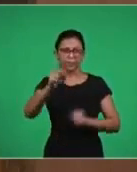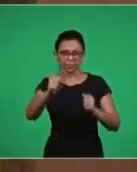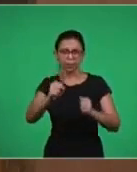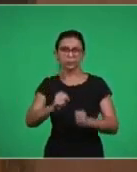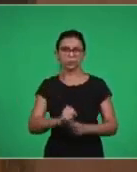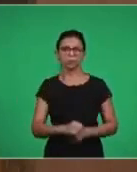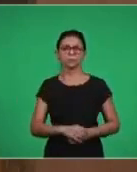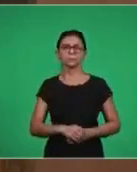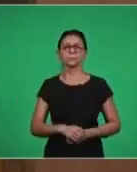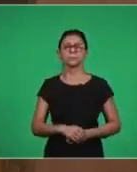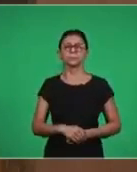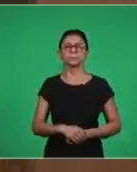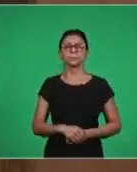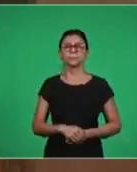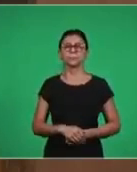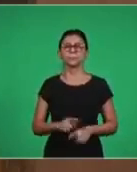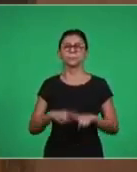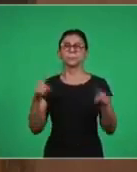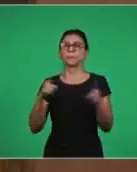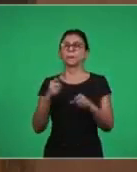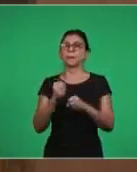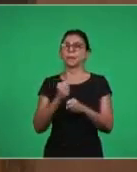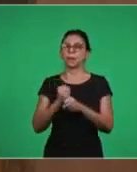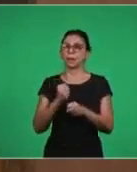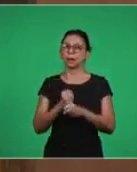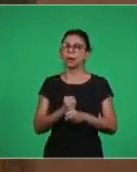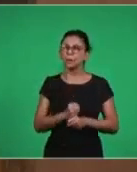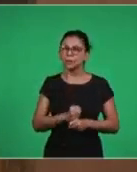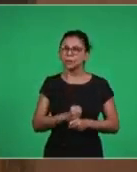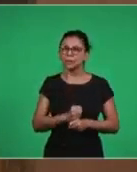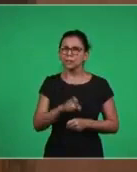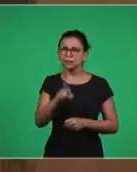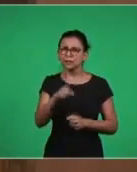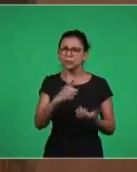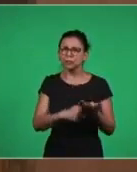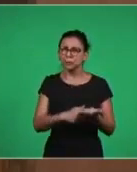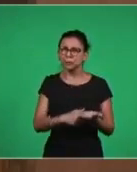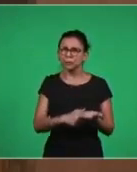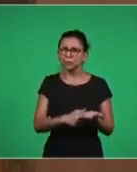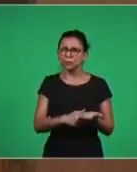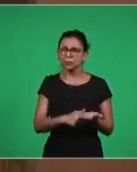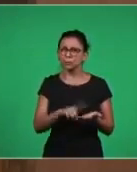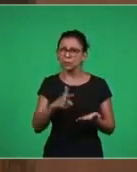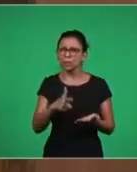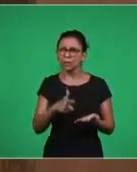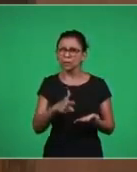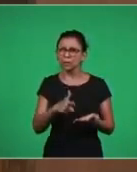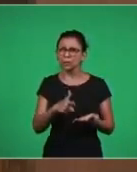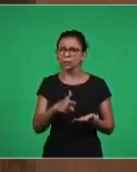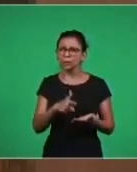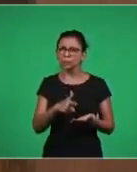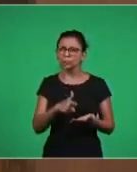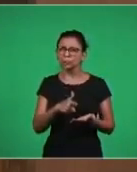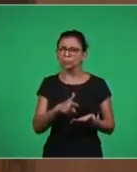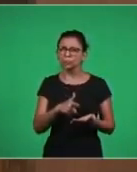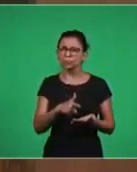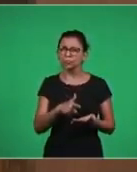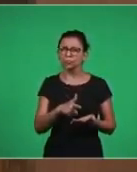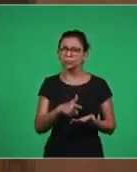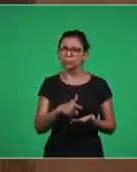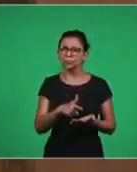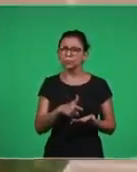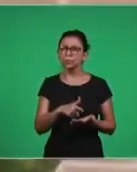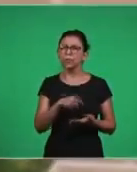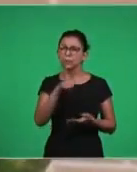give, ask your mother-in-law to work and cook for you. The church needs to know